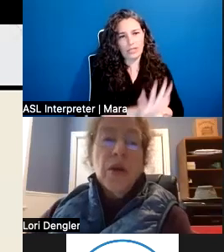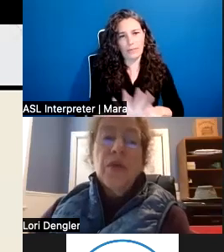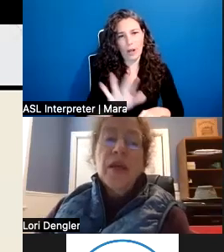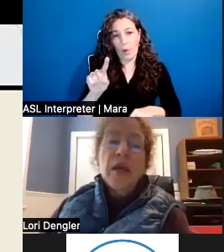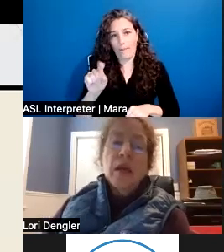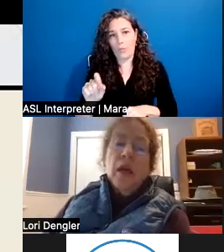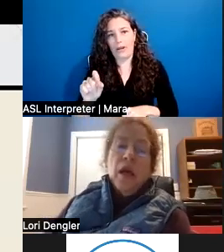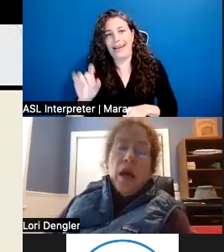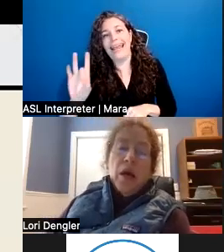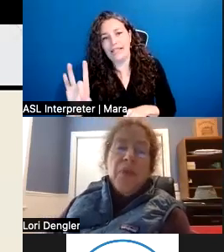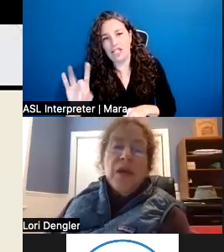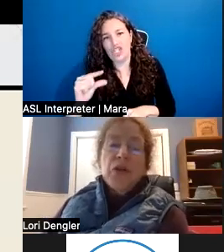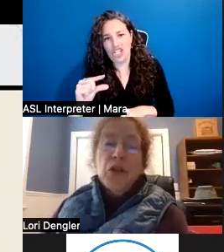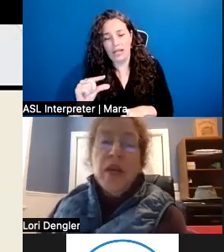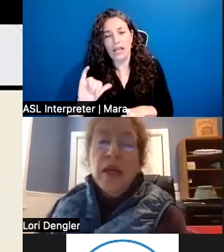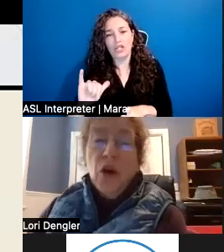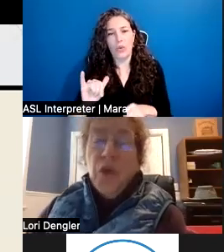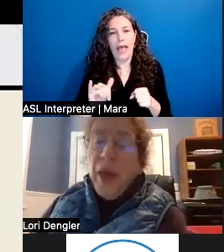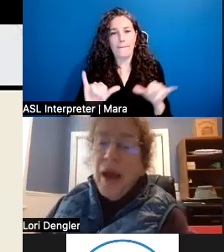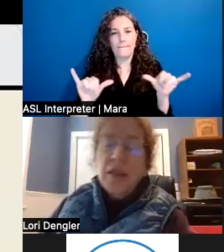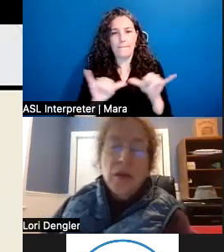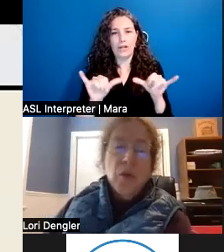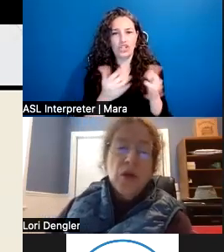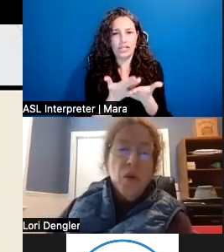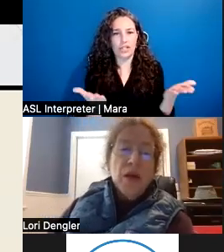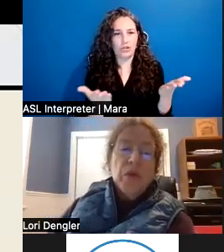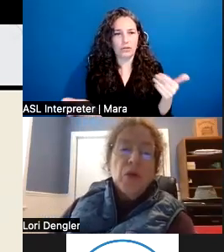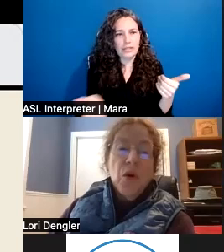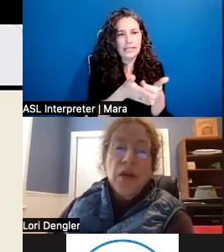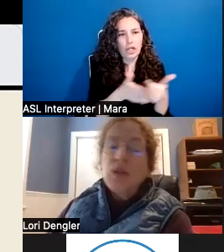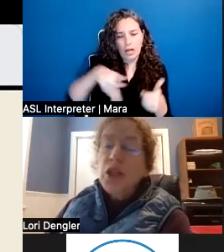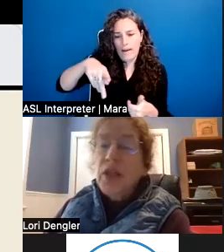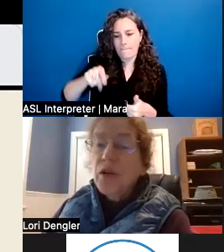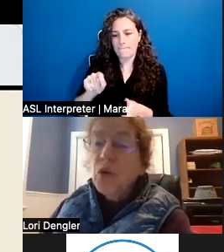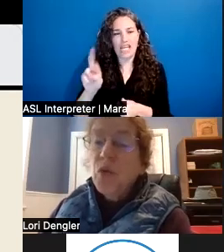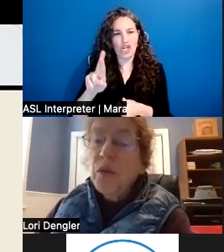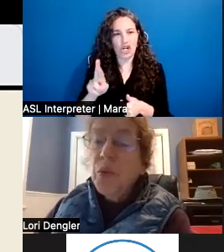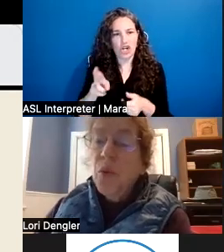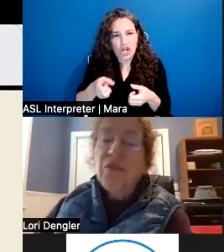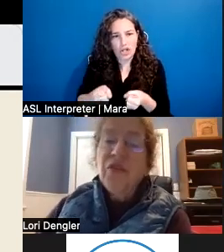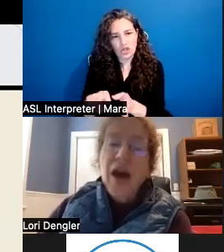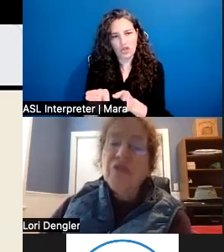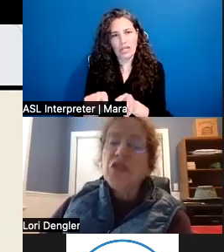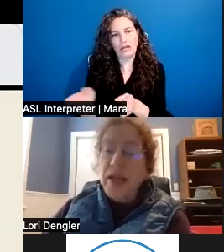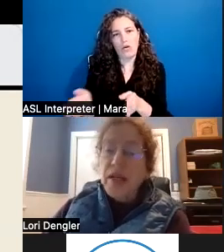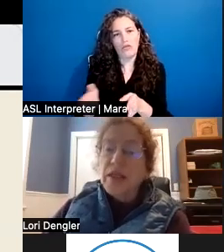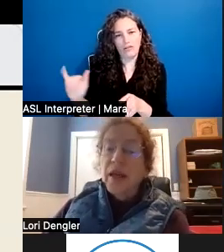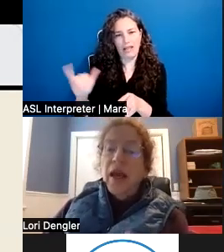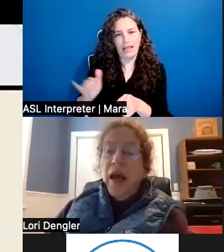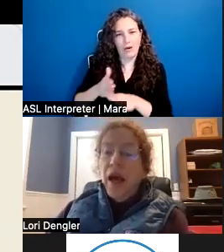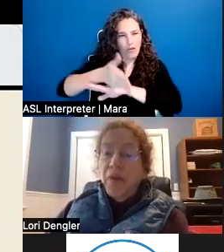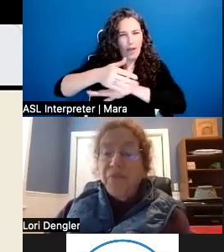near the Peter Street overpass on 101 recorded just under 1.5